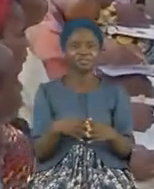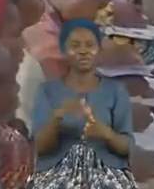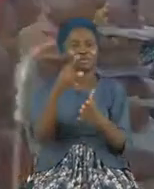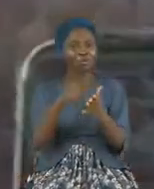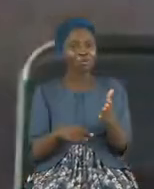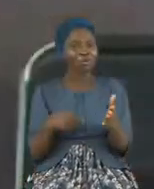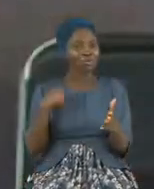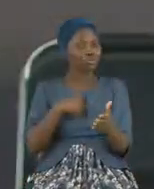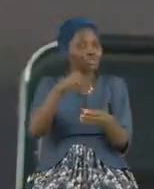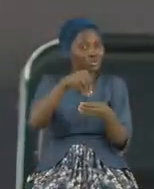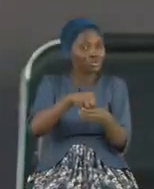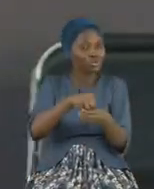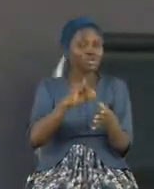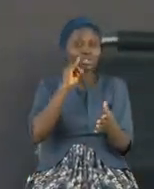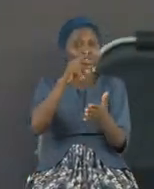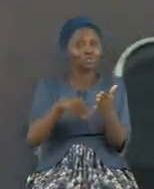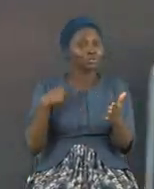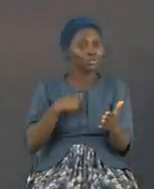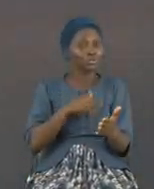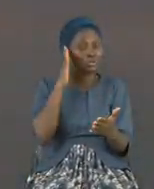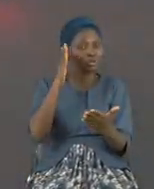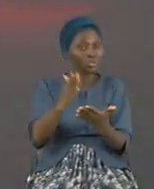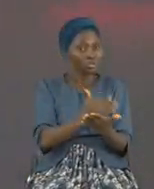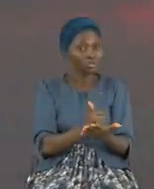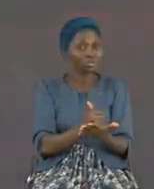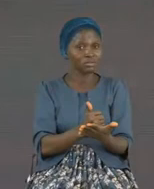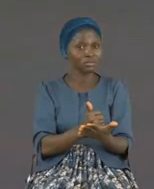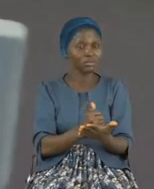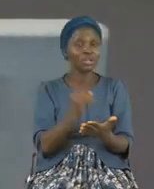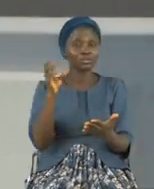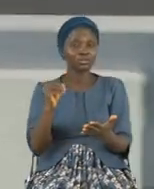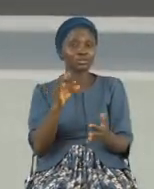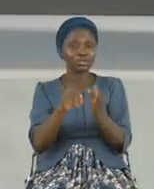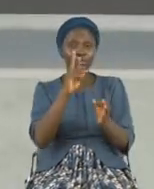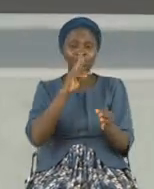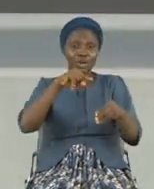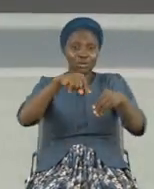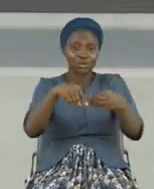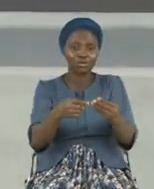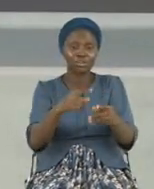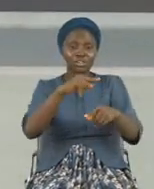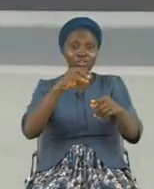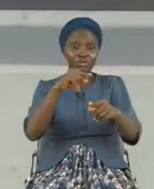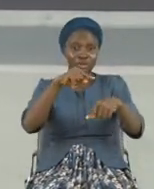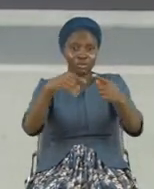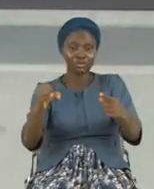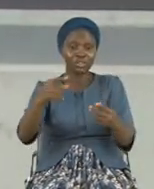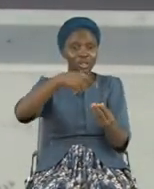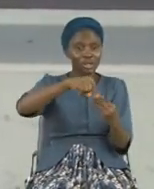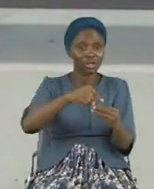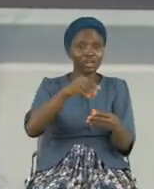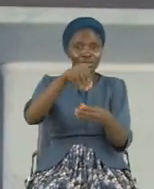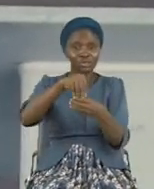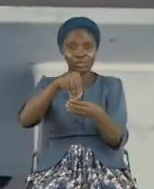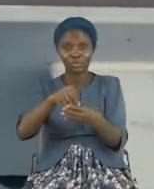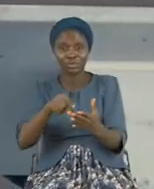reap. And so, if you're going about sowing healing, sowing healing, sowing healing into the lives of other people, guess what you